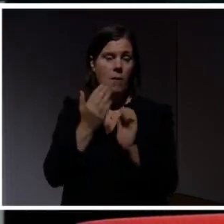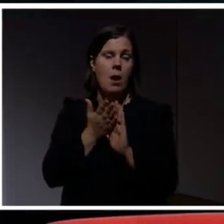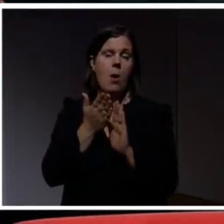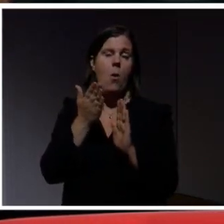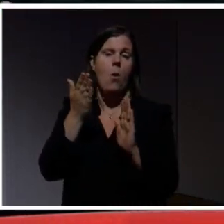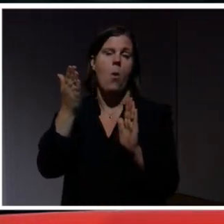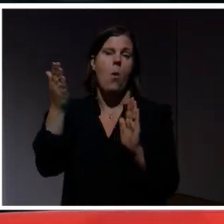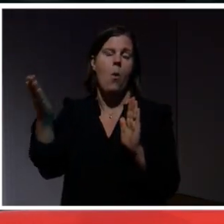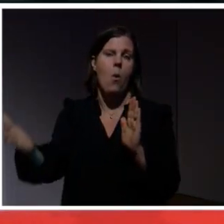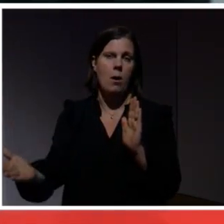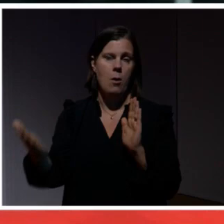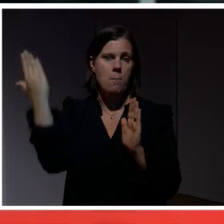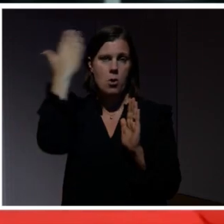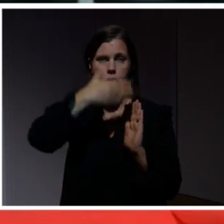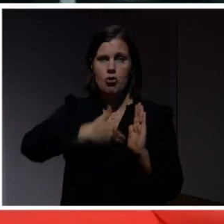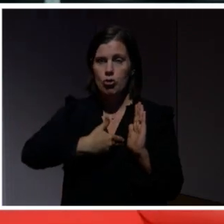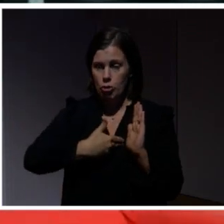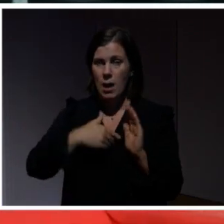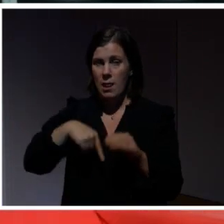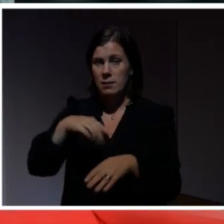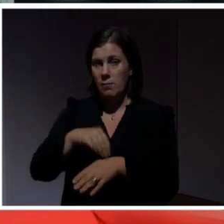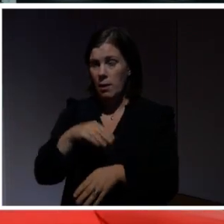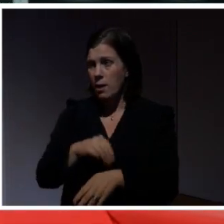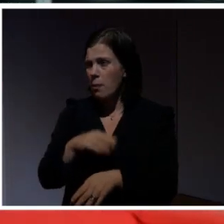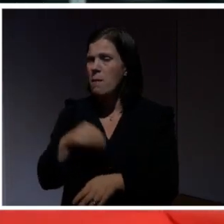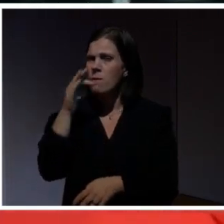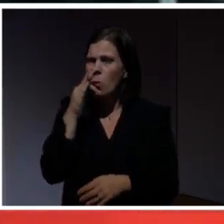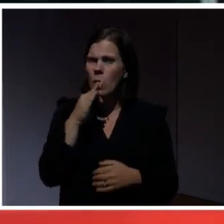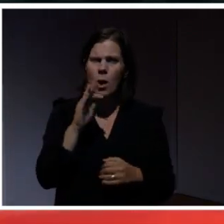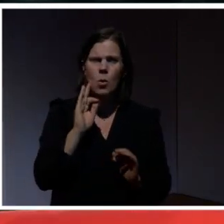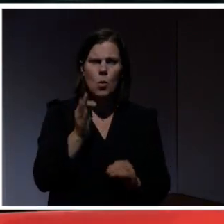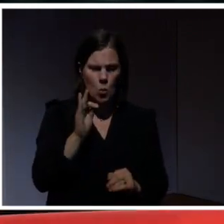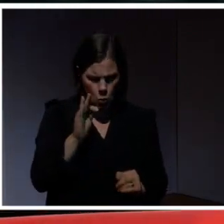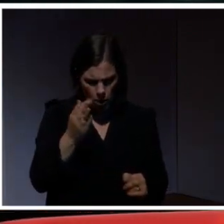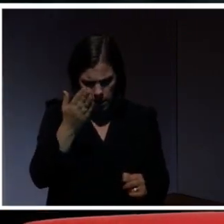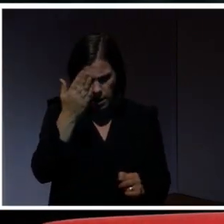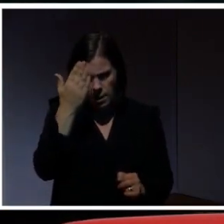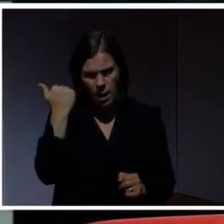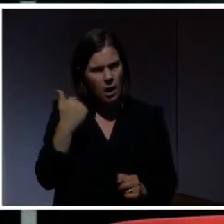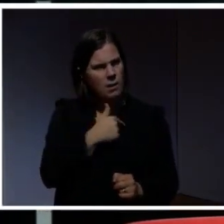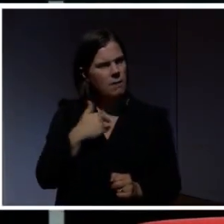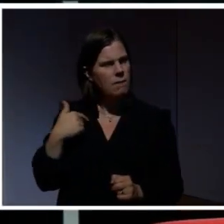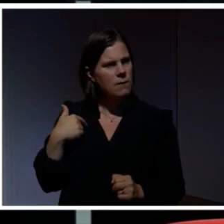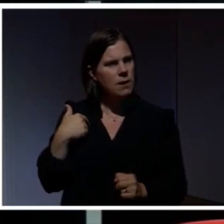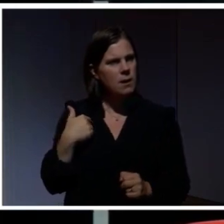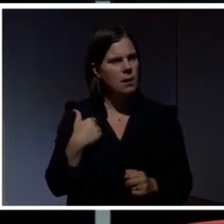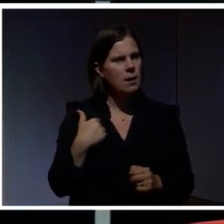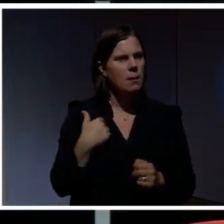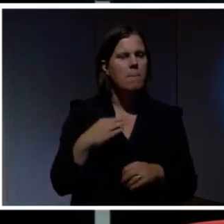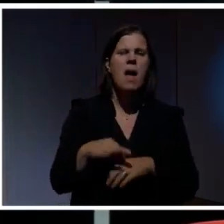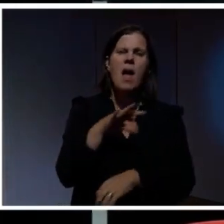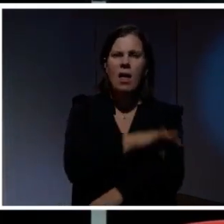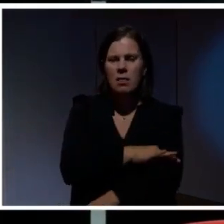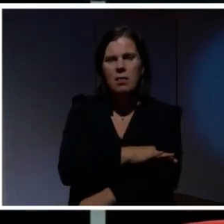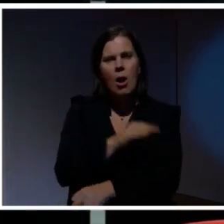dark. And the question is, how do we scale AI systems beyond just doing that